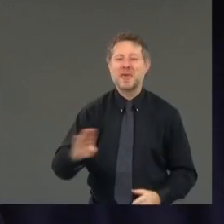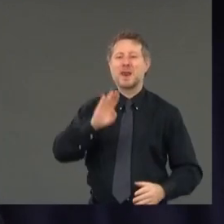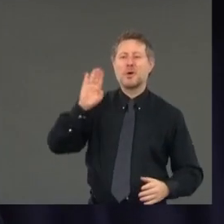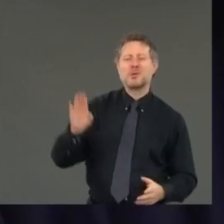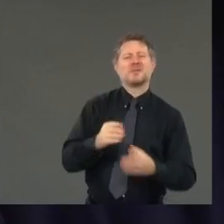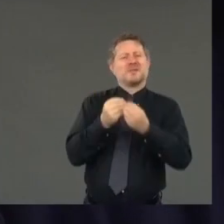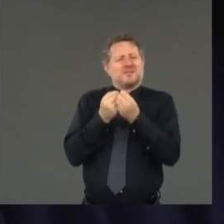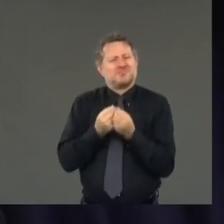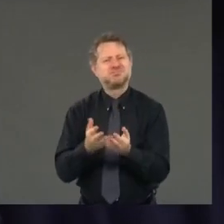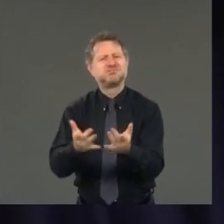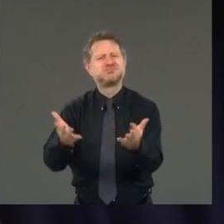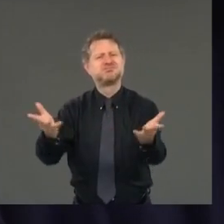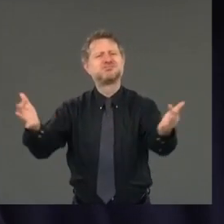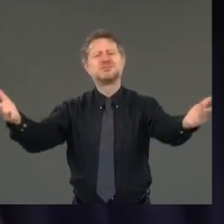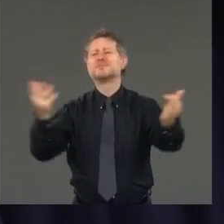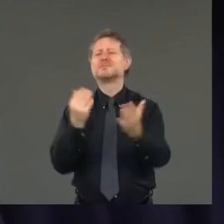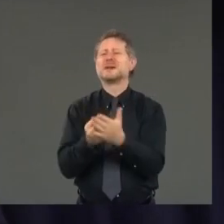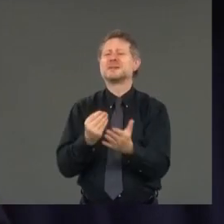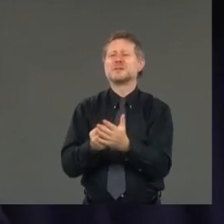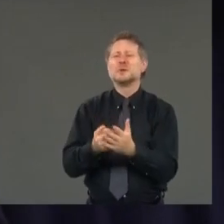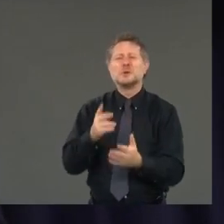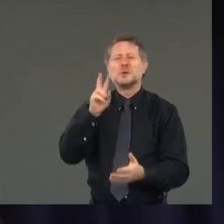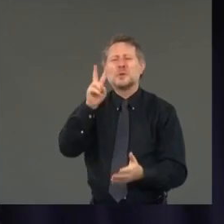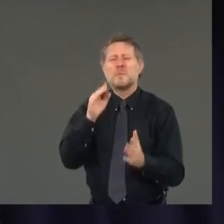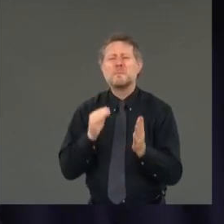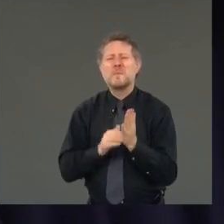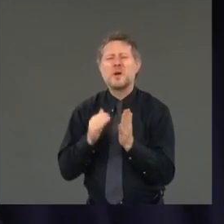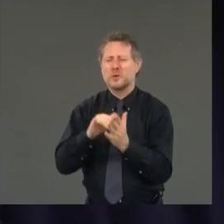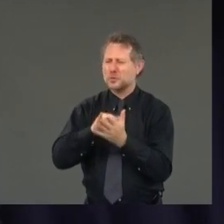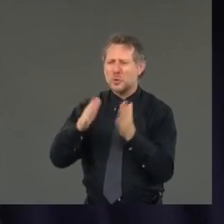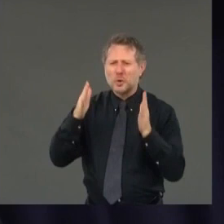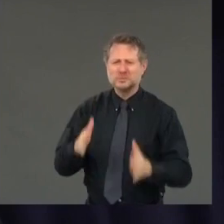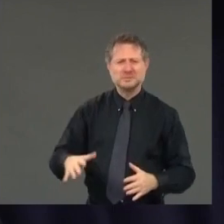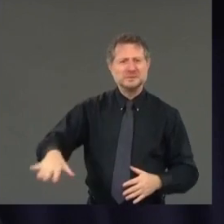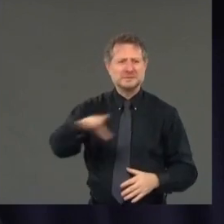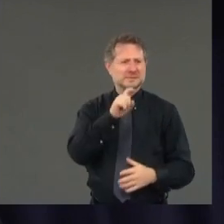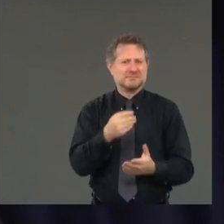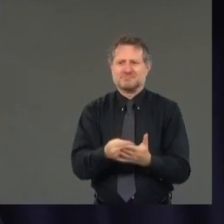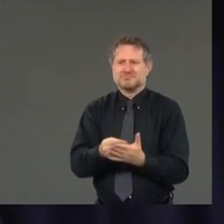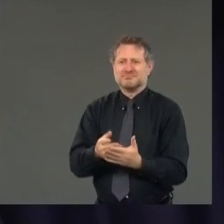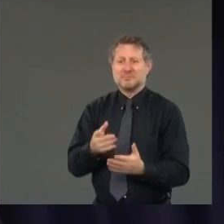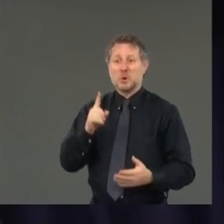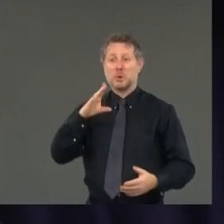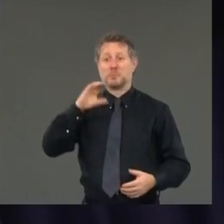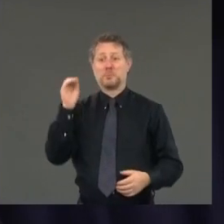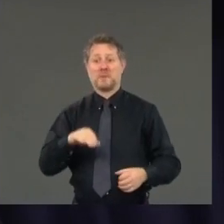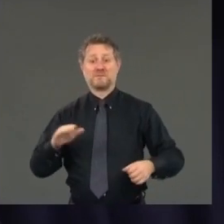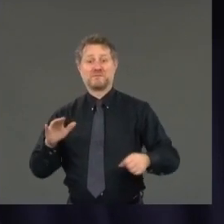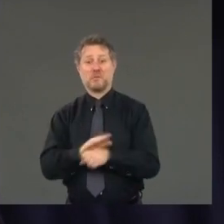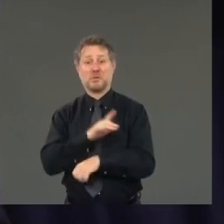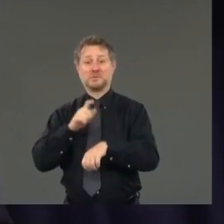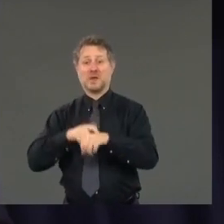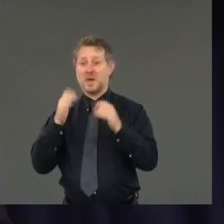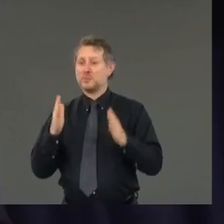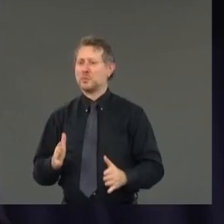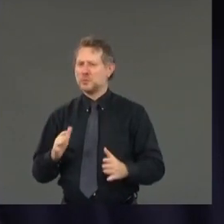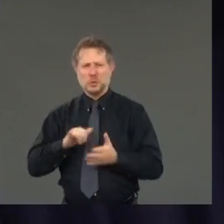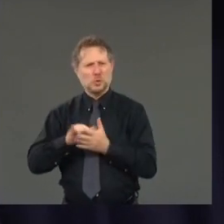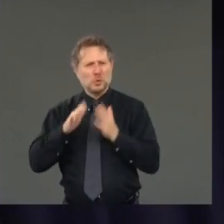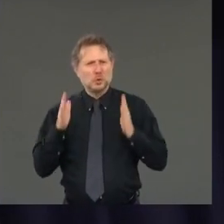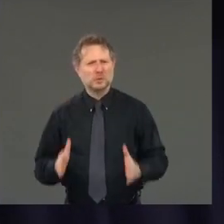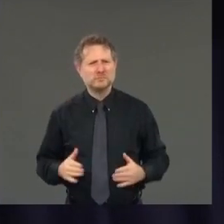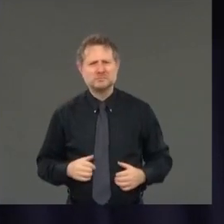2 million New Yorkers. So 100% of the full-time employees are New York State workers. The